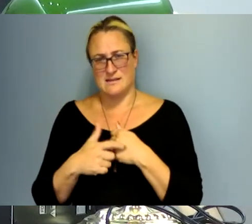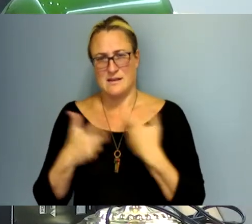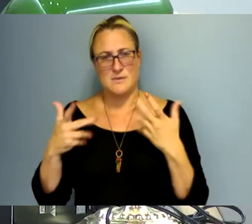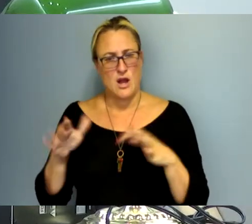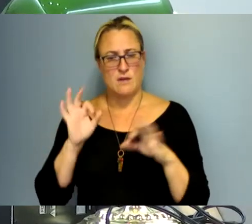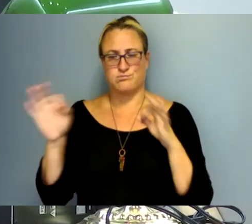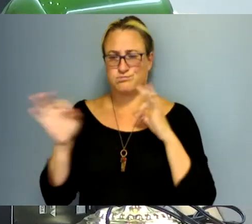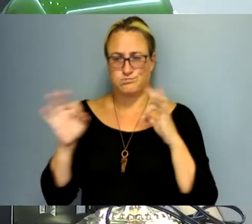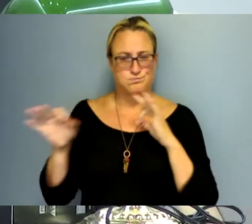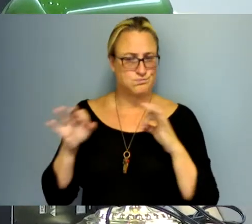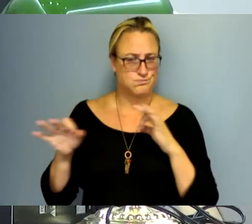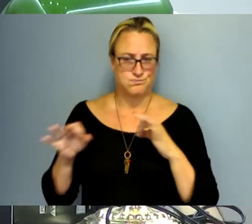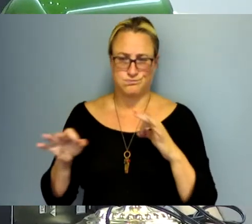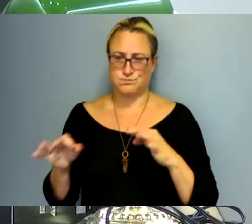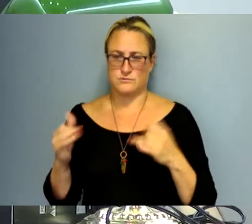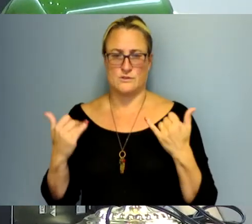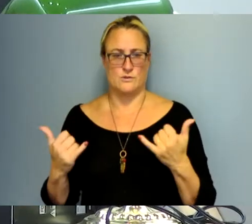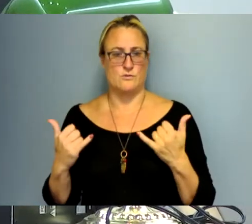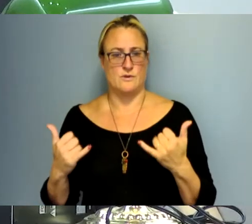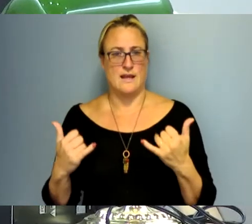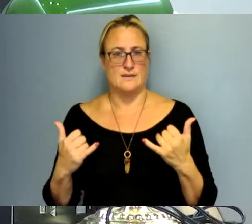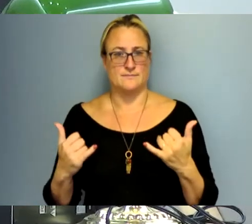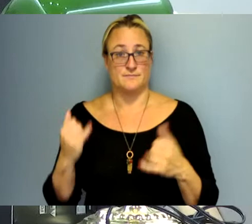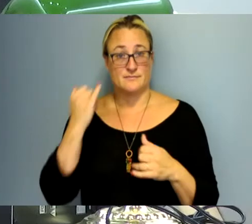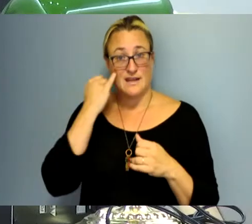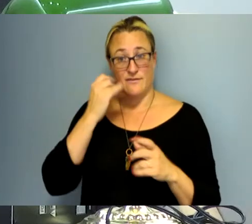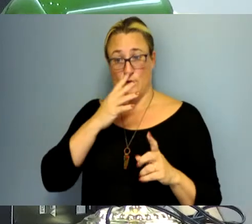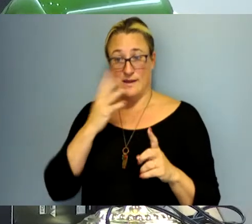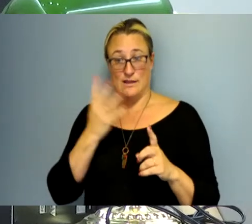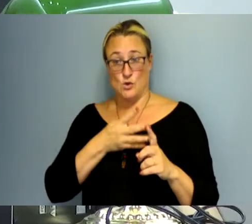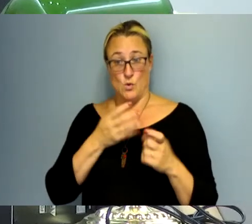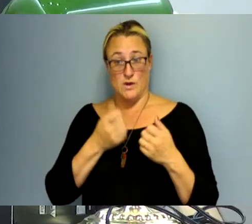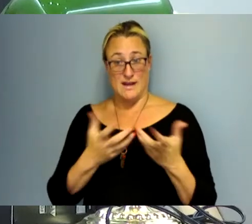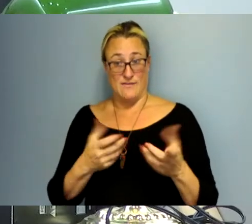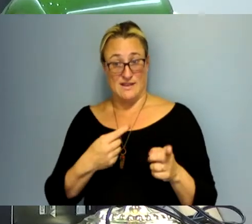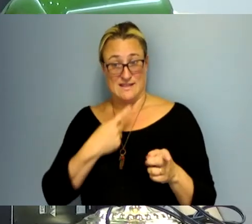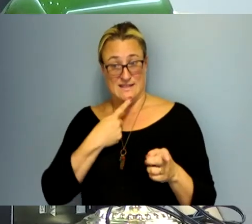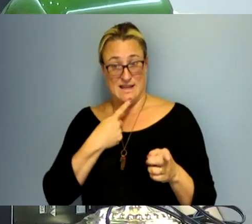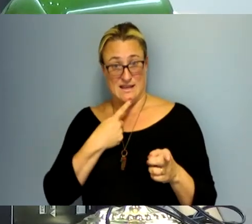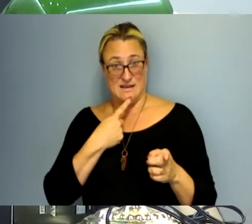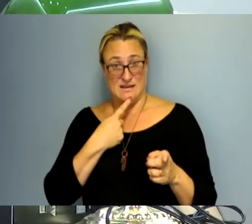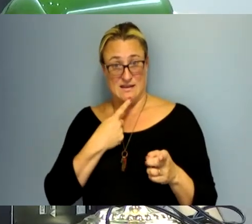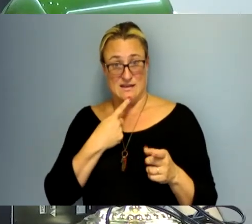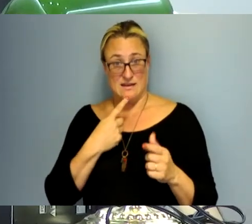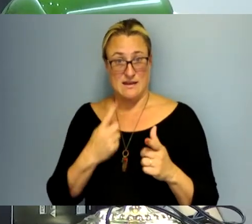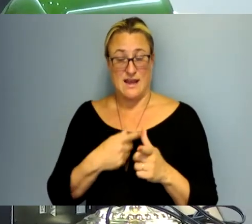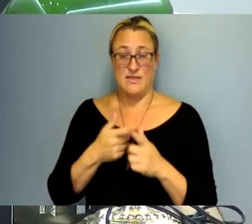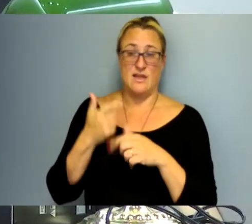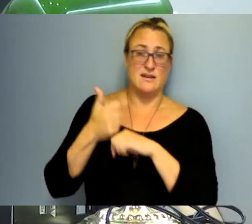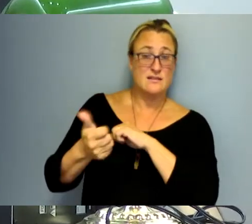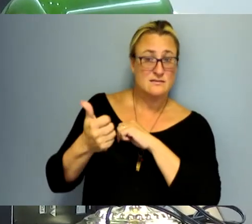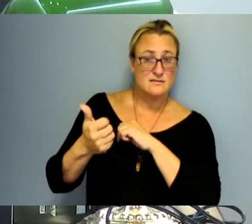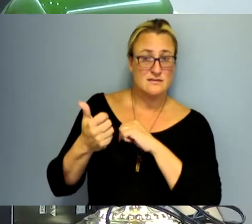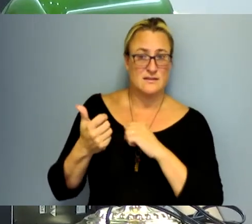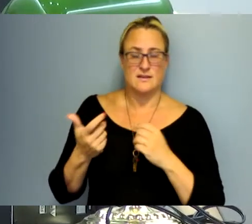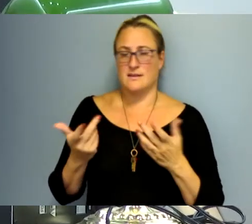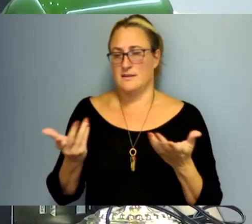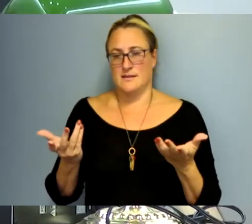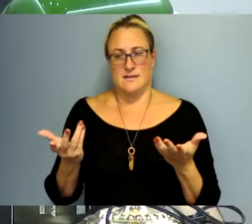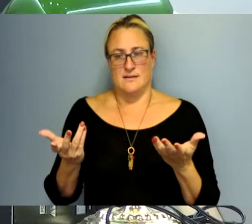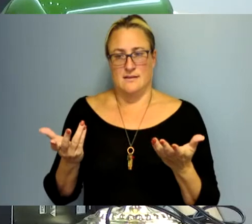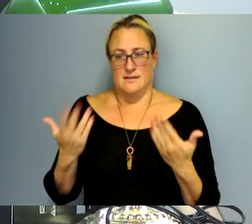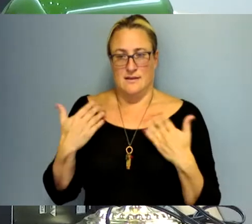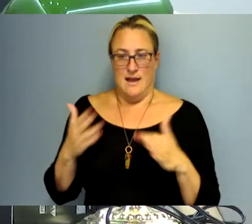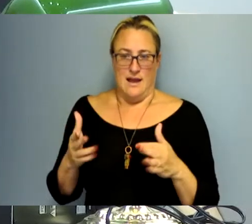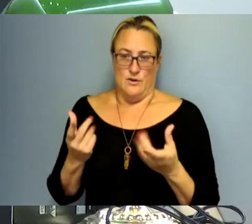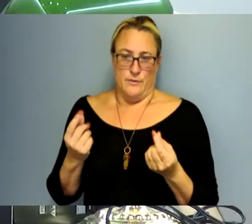by Mr. Freitag. So anybody who just ignored everything he said and then makes another accusation, I don't know what to do